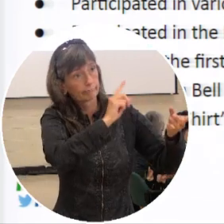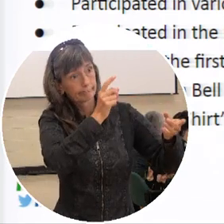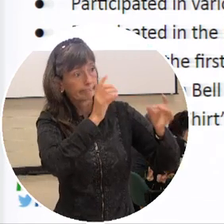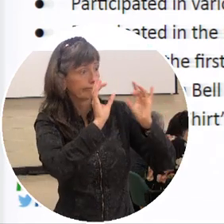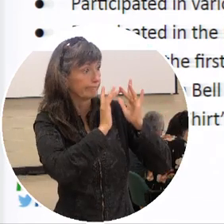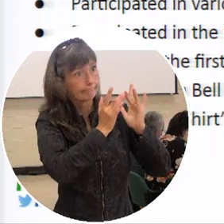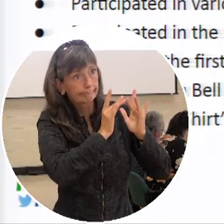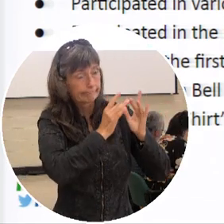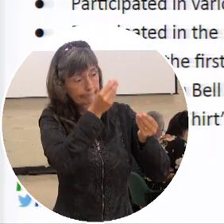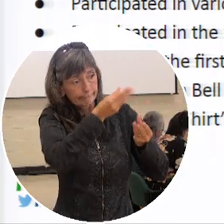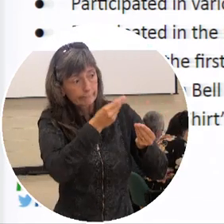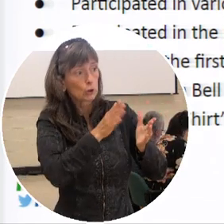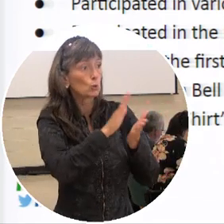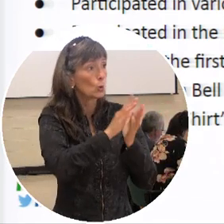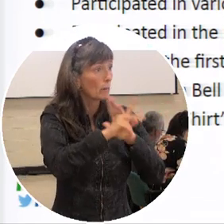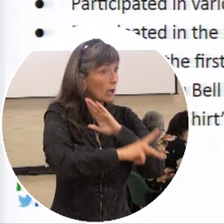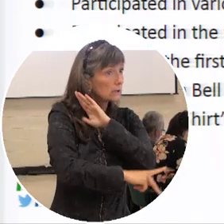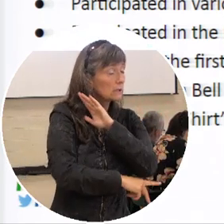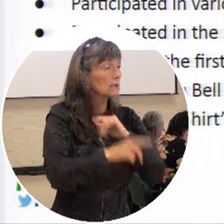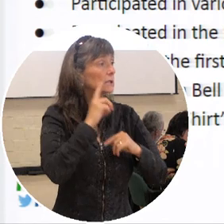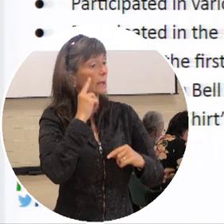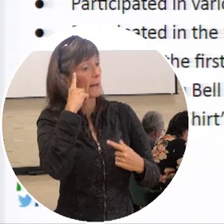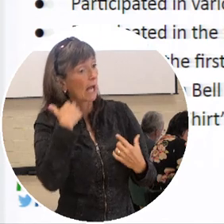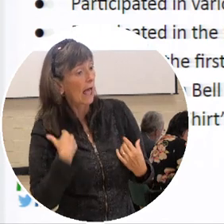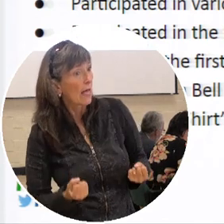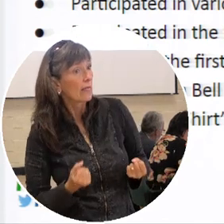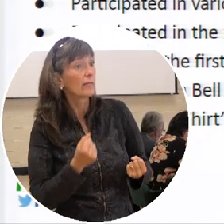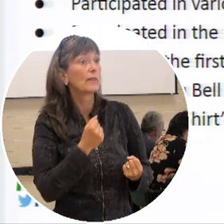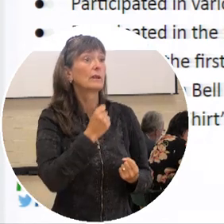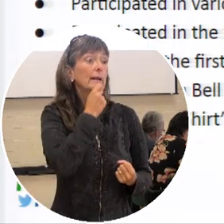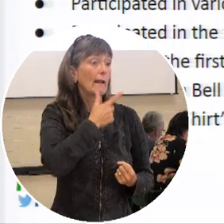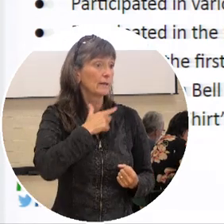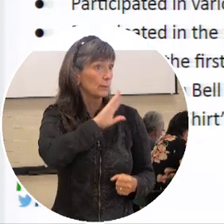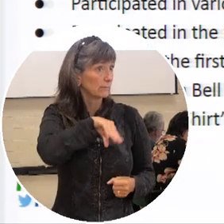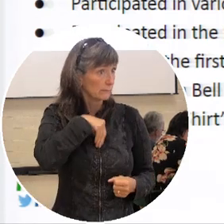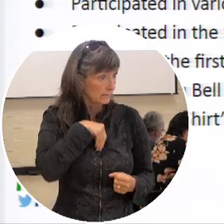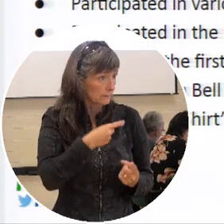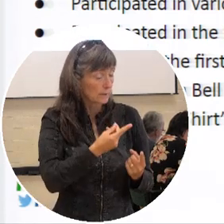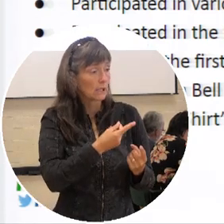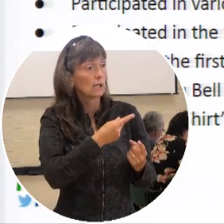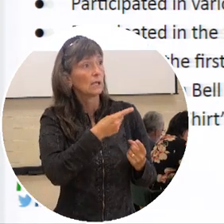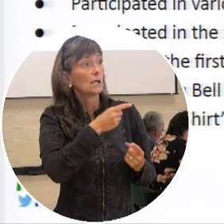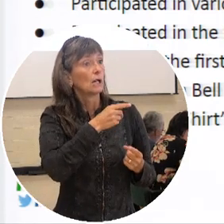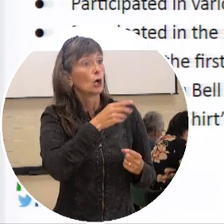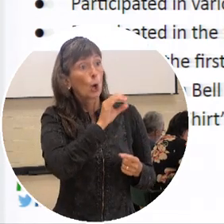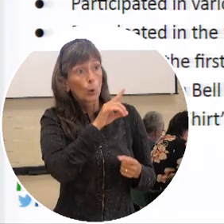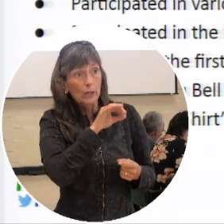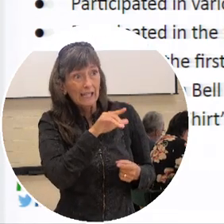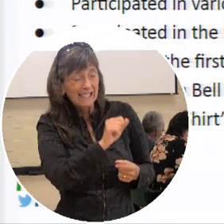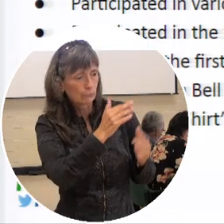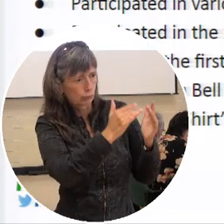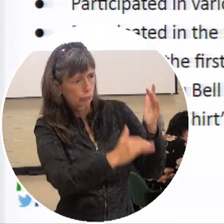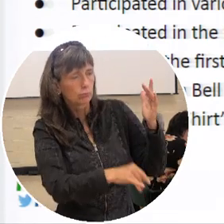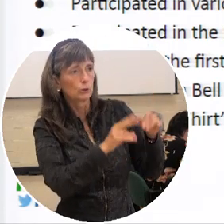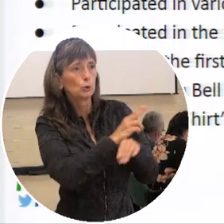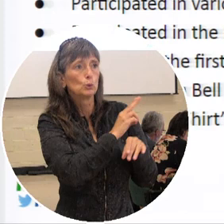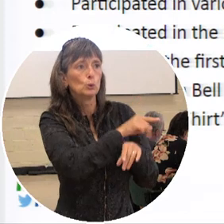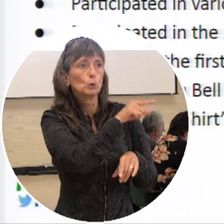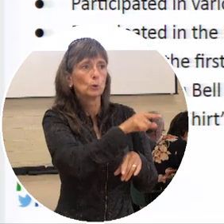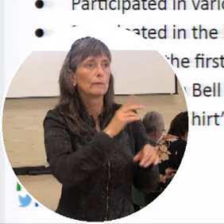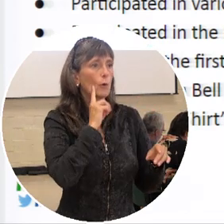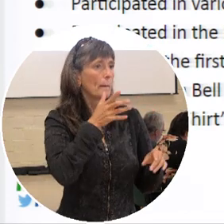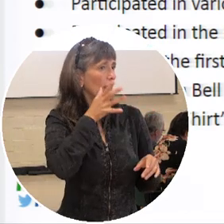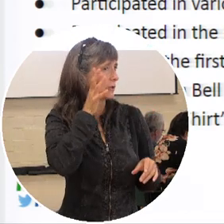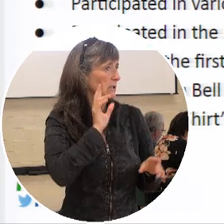school policies, resources for coding, mental health, LGBTQ issues, et cetera. We're using an administrative planner now that used to be